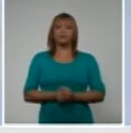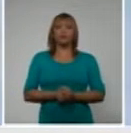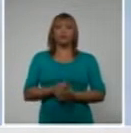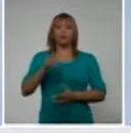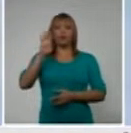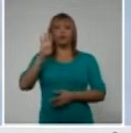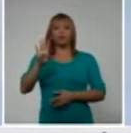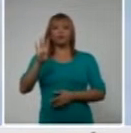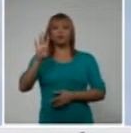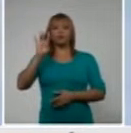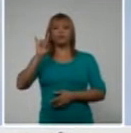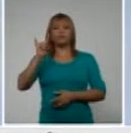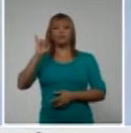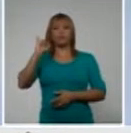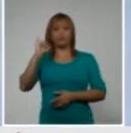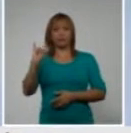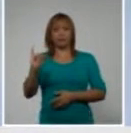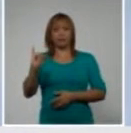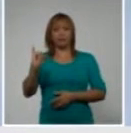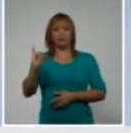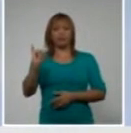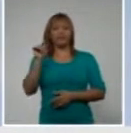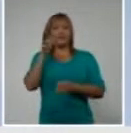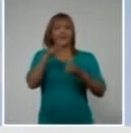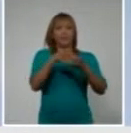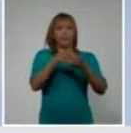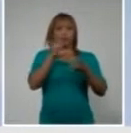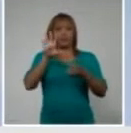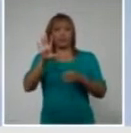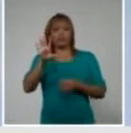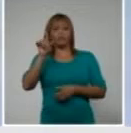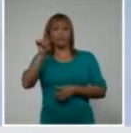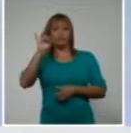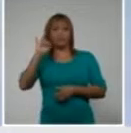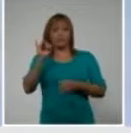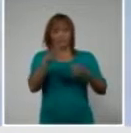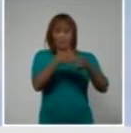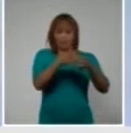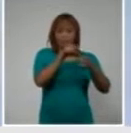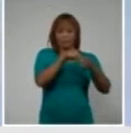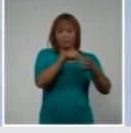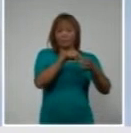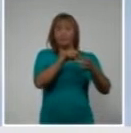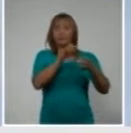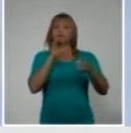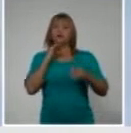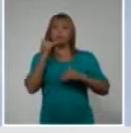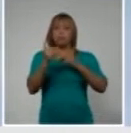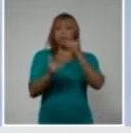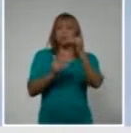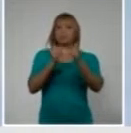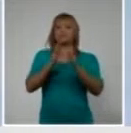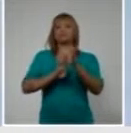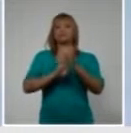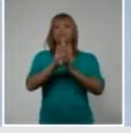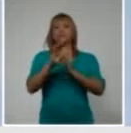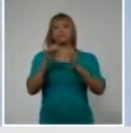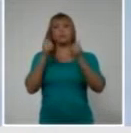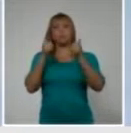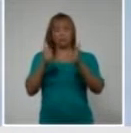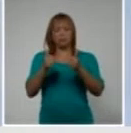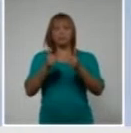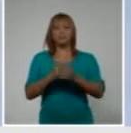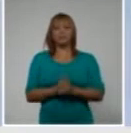96%, present a clinically stable evolution. We did not report any fatalities yesterday, so the figure of 92